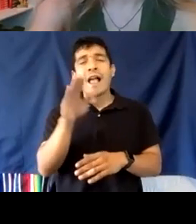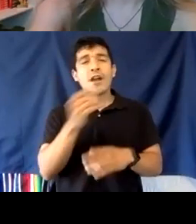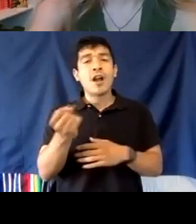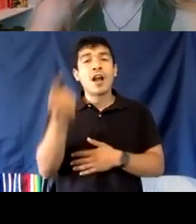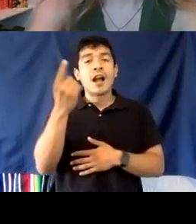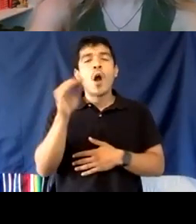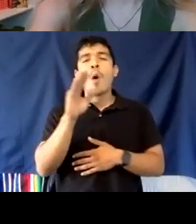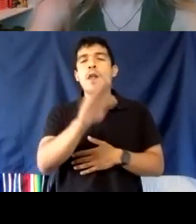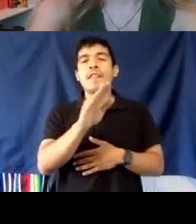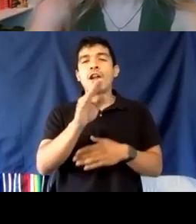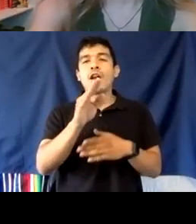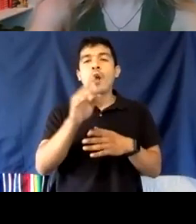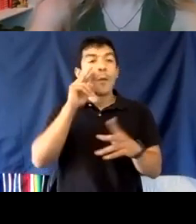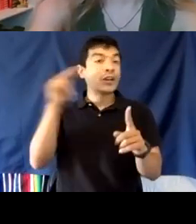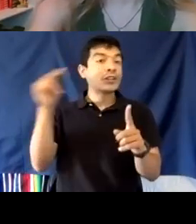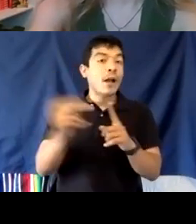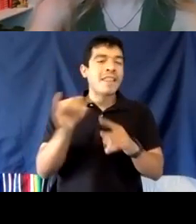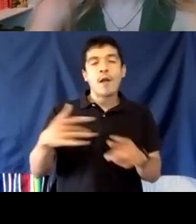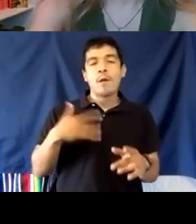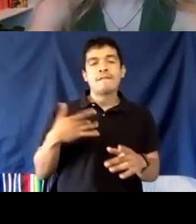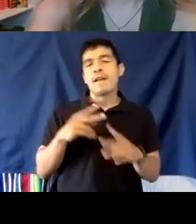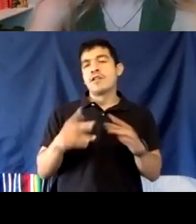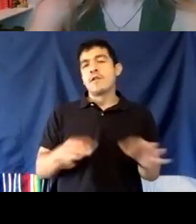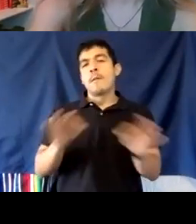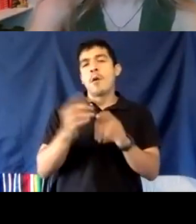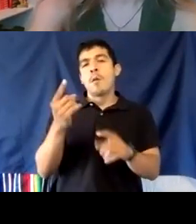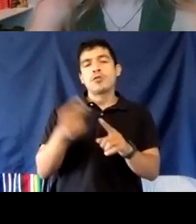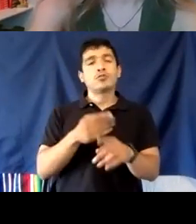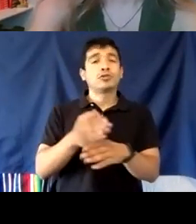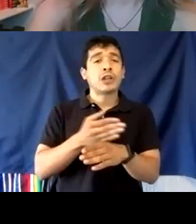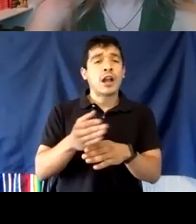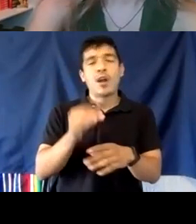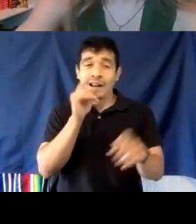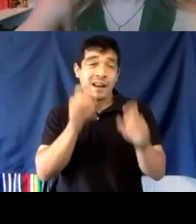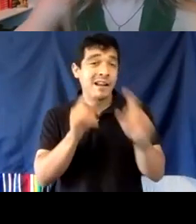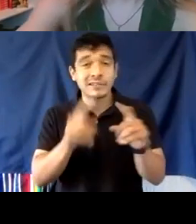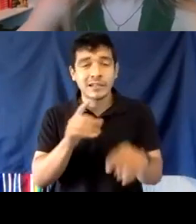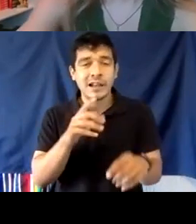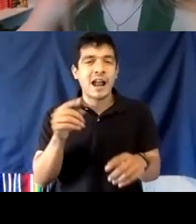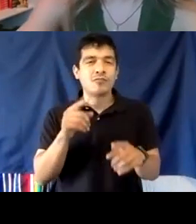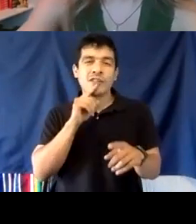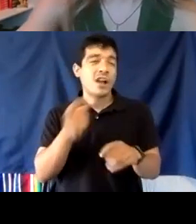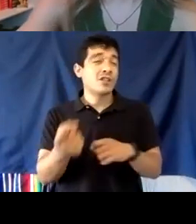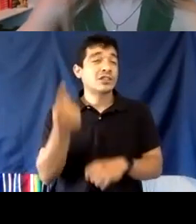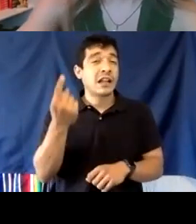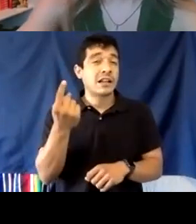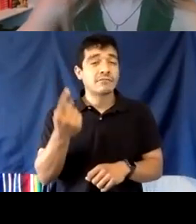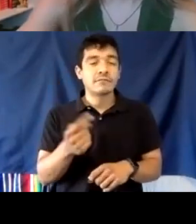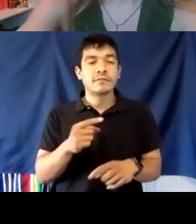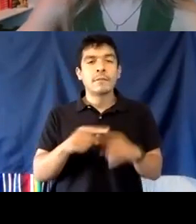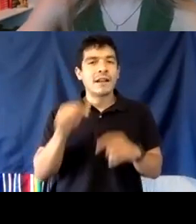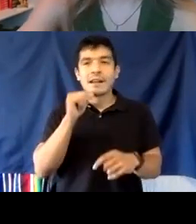of sight that they hold that we felt was an important one to interrogate and kind of understand, but not